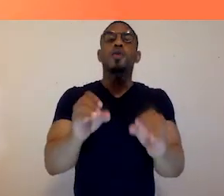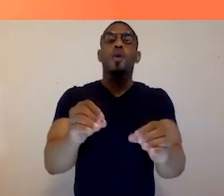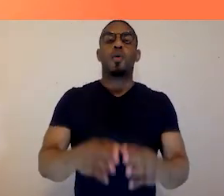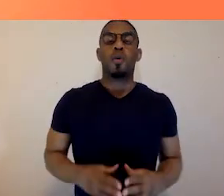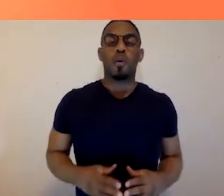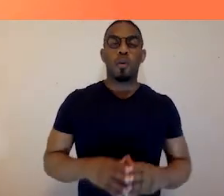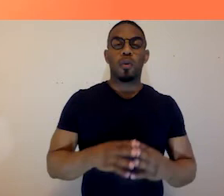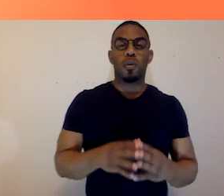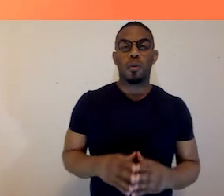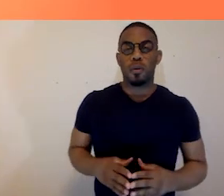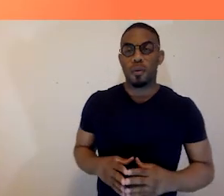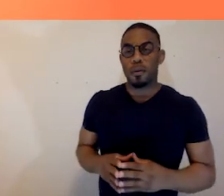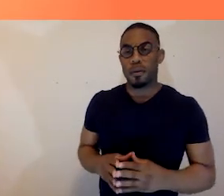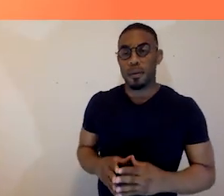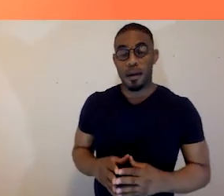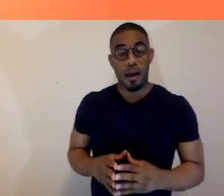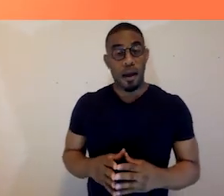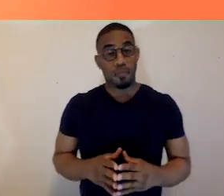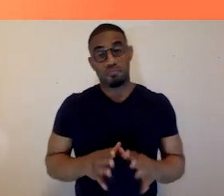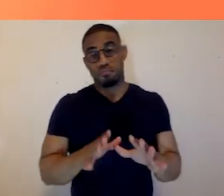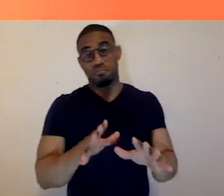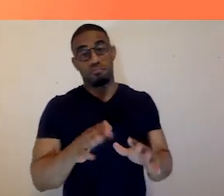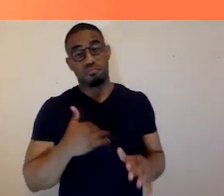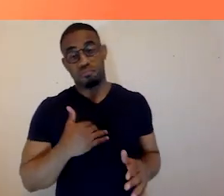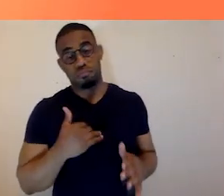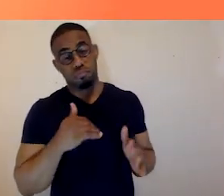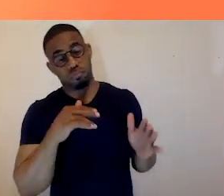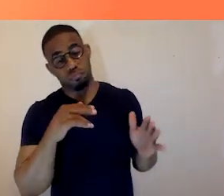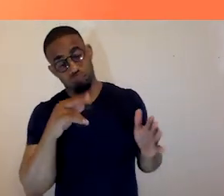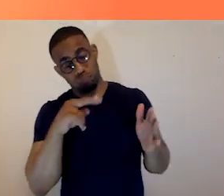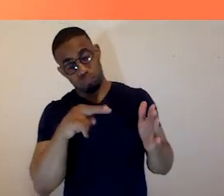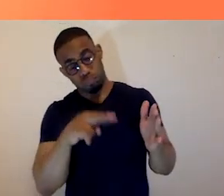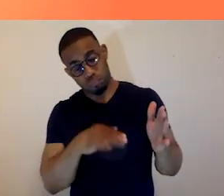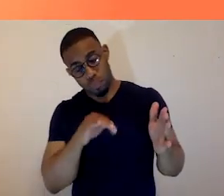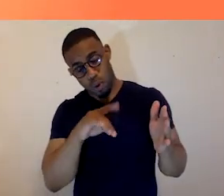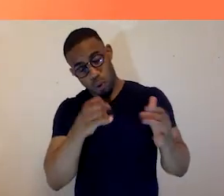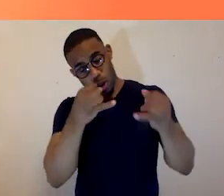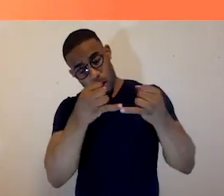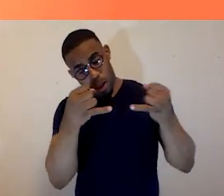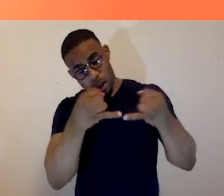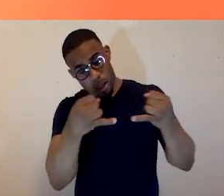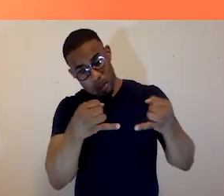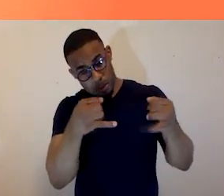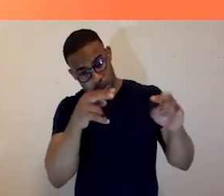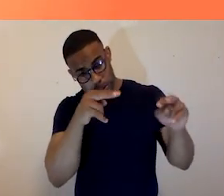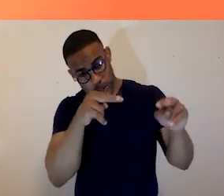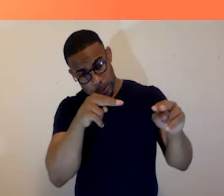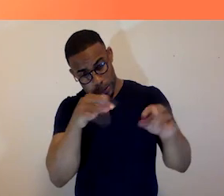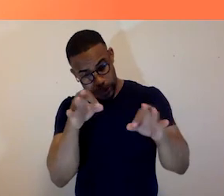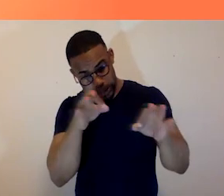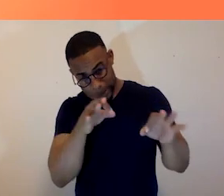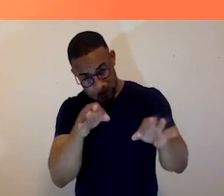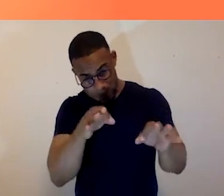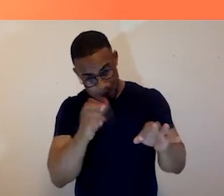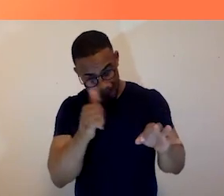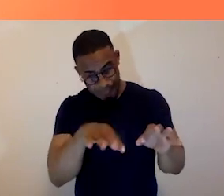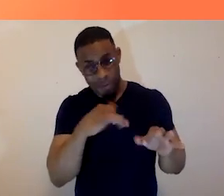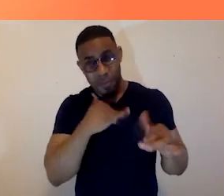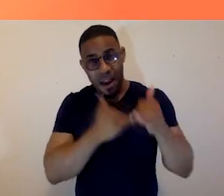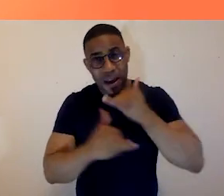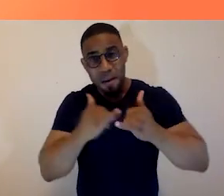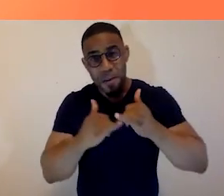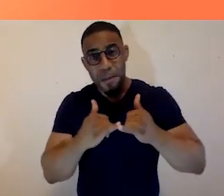So I started to just look through my code line by line. I'm going through this code. I'm trying to find my